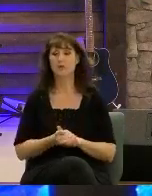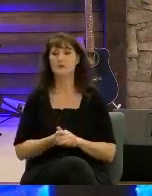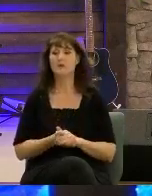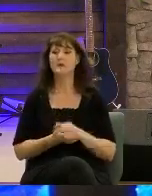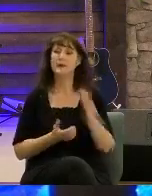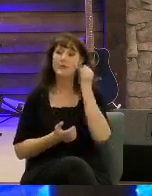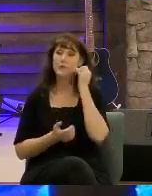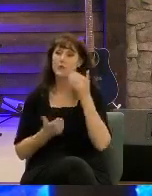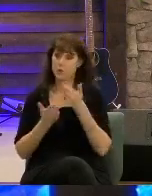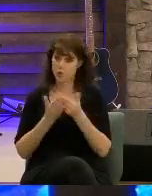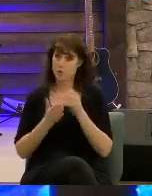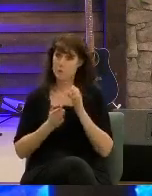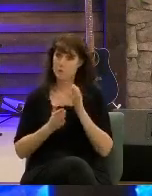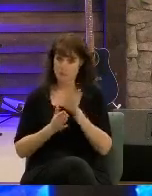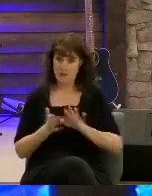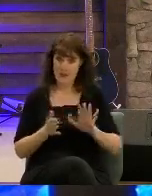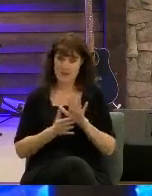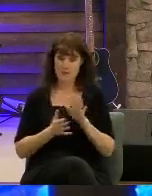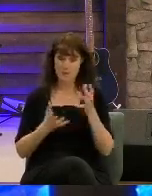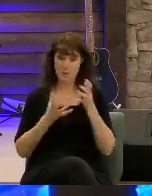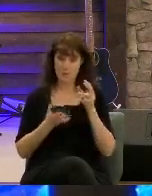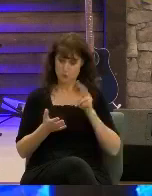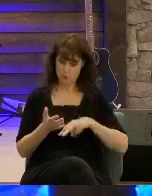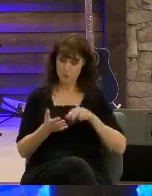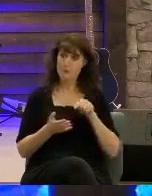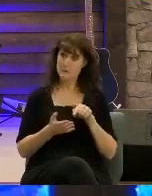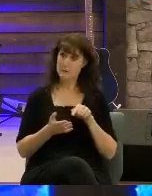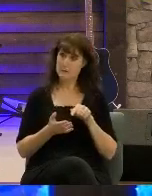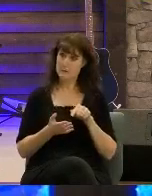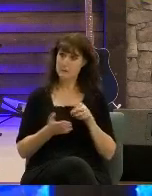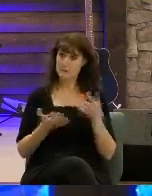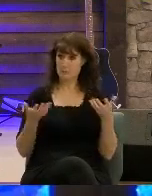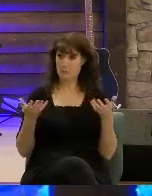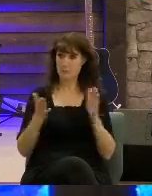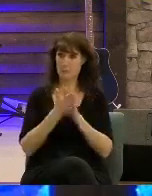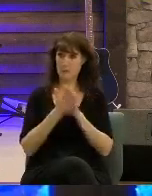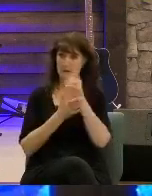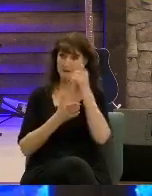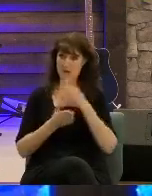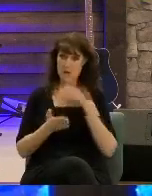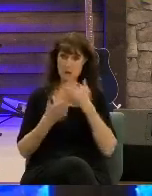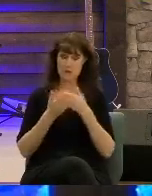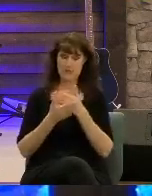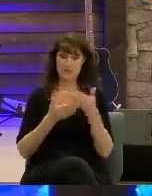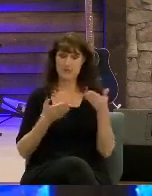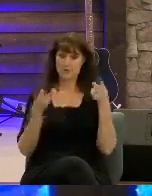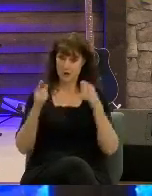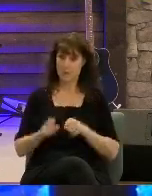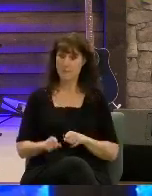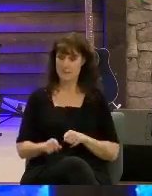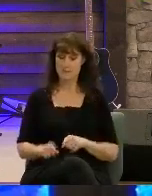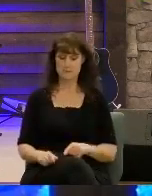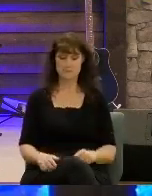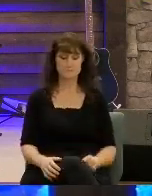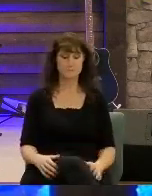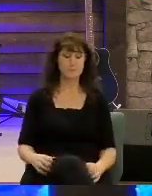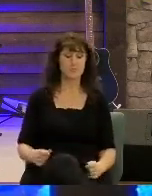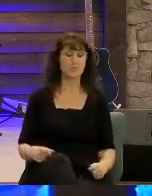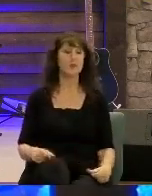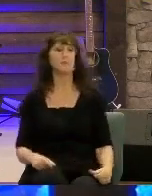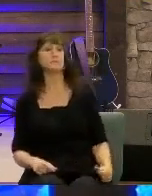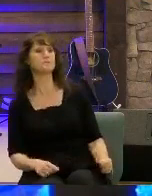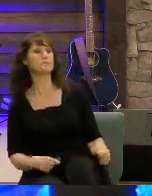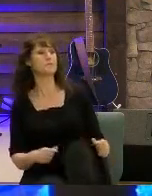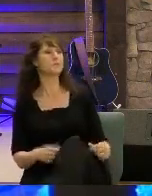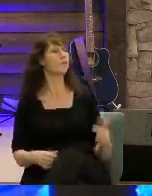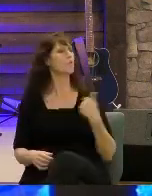good place, right, and you want to read these words, guess what? Praise God, good things are coming, right? And we